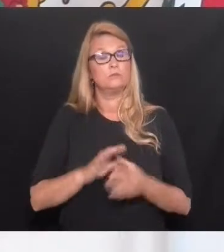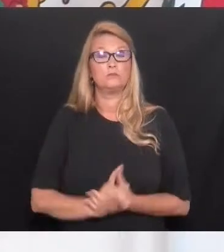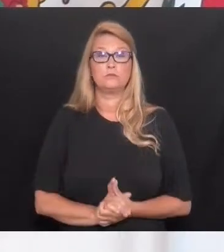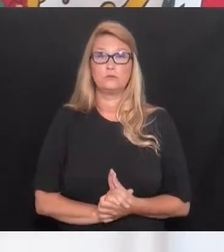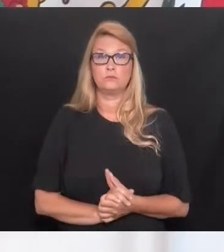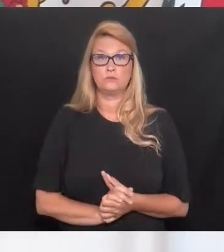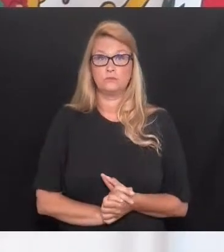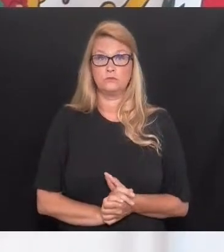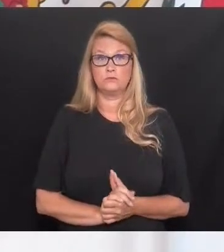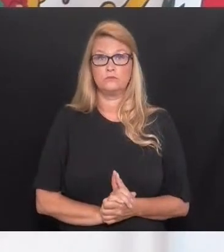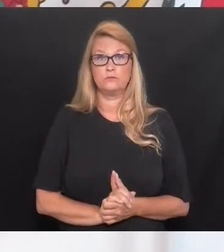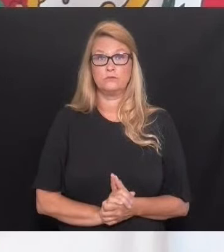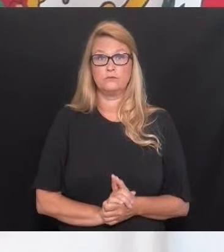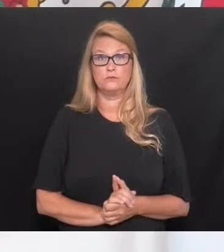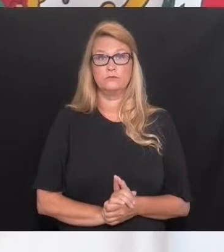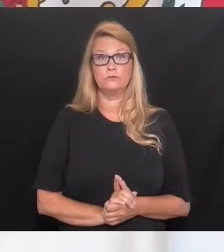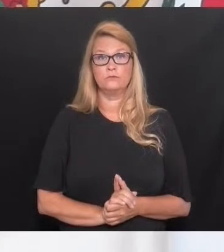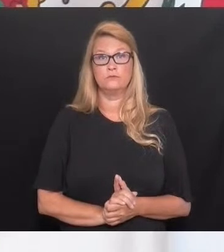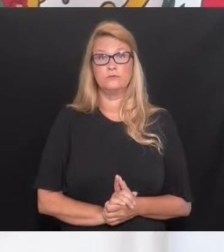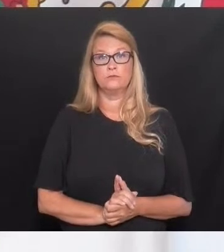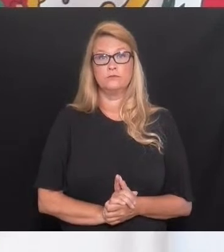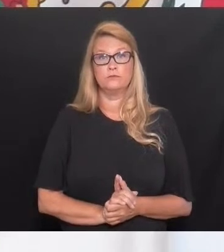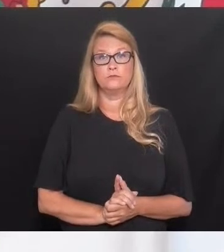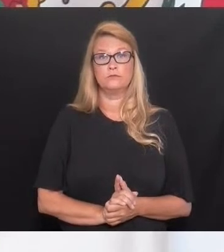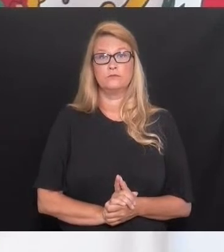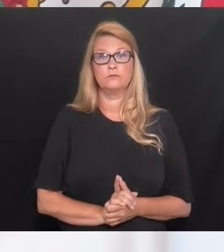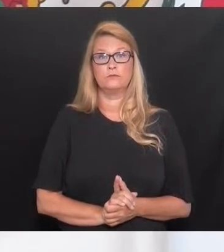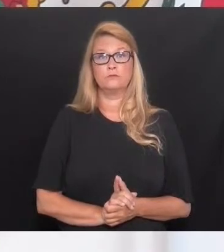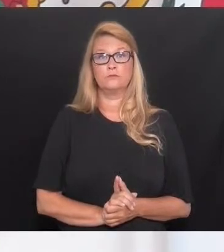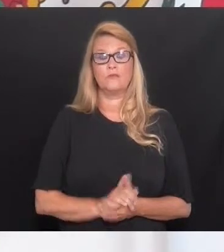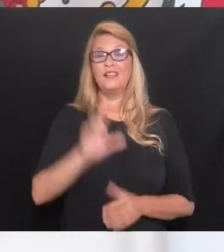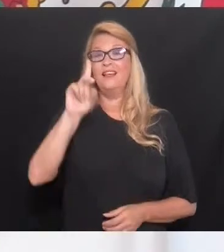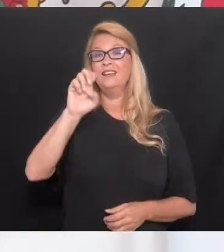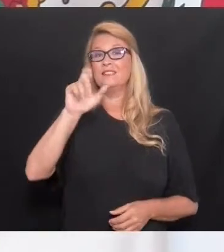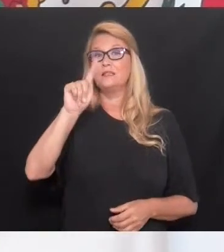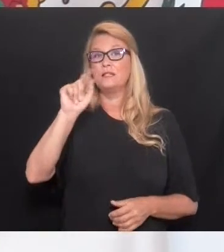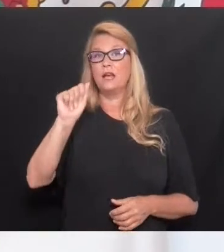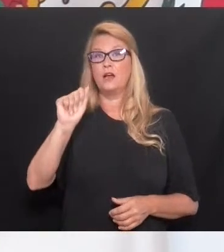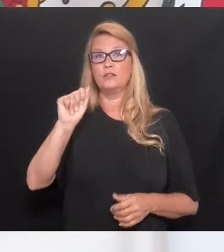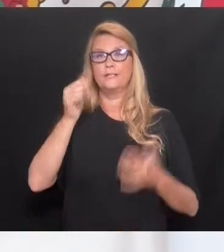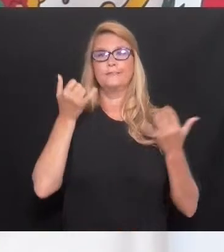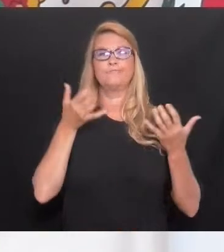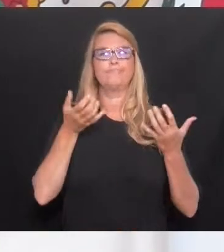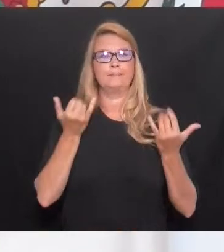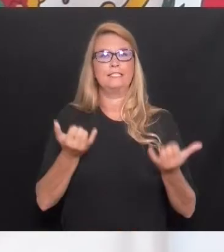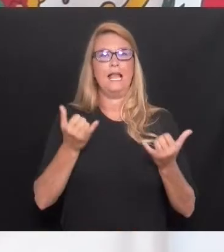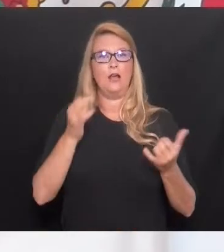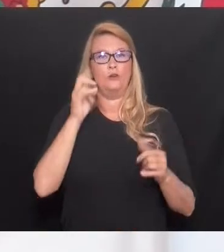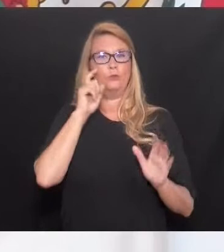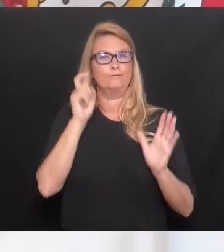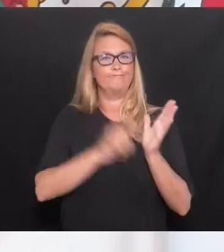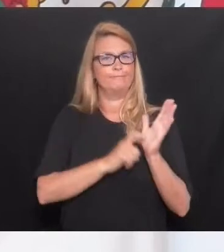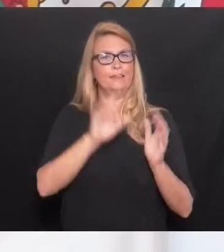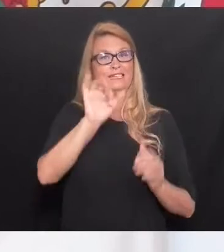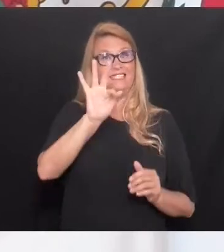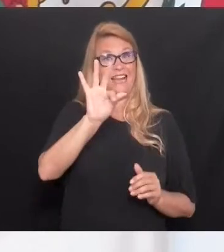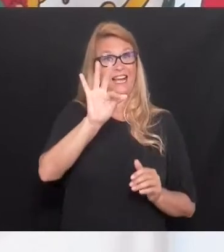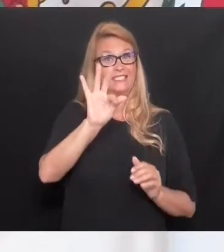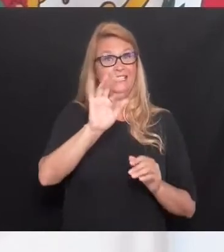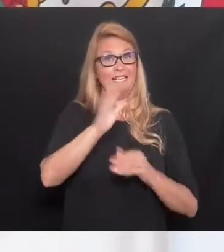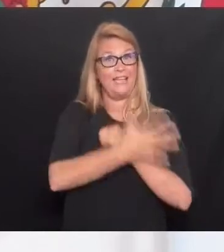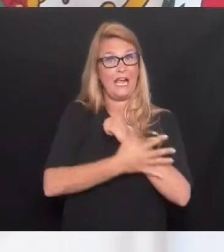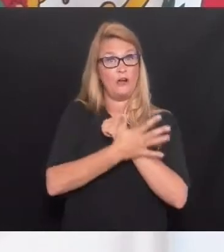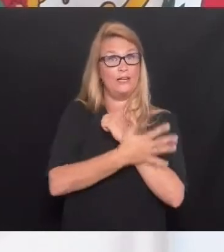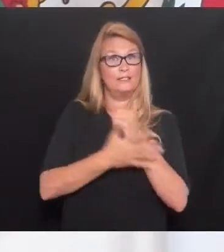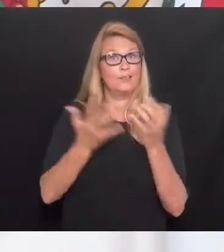is a significant percentage. Delta variant is now detected in 19 of our counties. There's